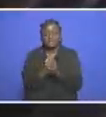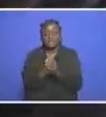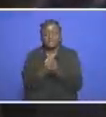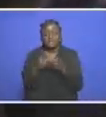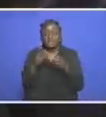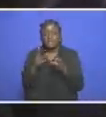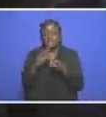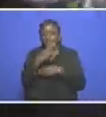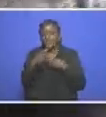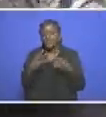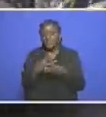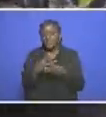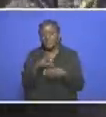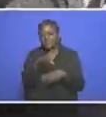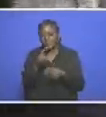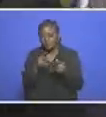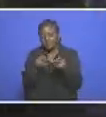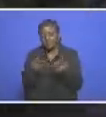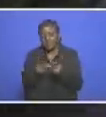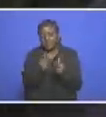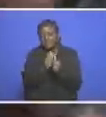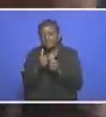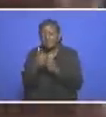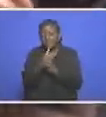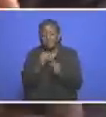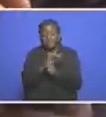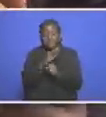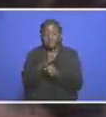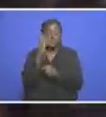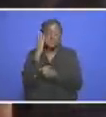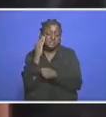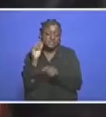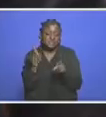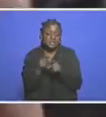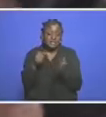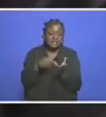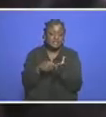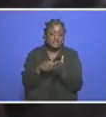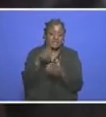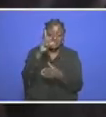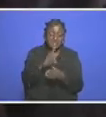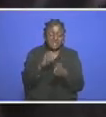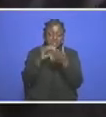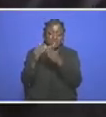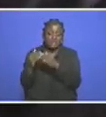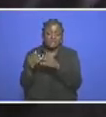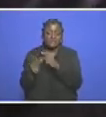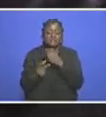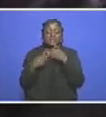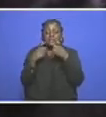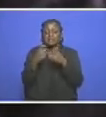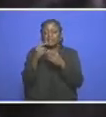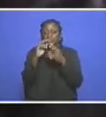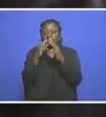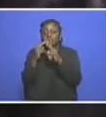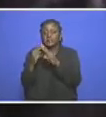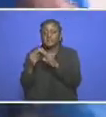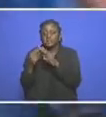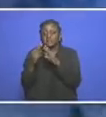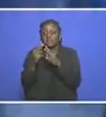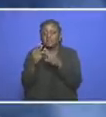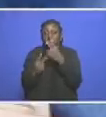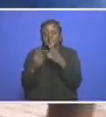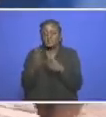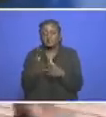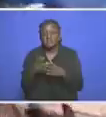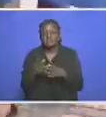beyond COVID-19, experiences like this downtown giving visitors a true reason to continue visiting the Bahamas.